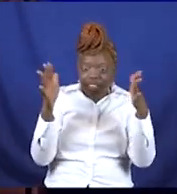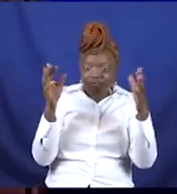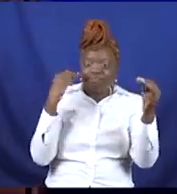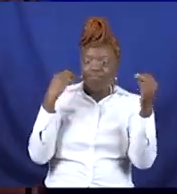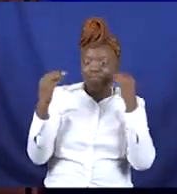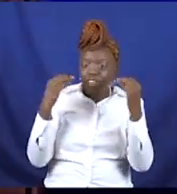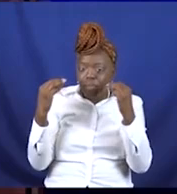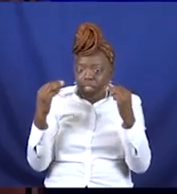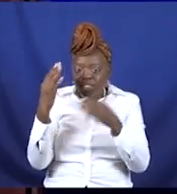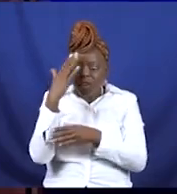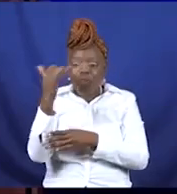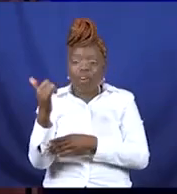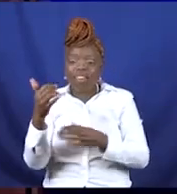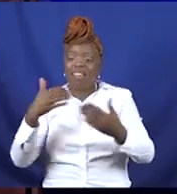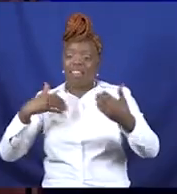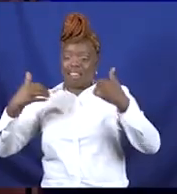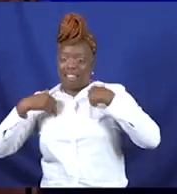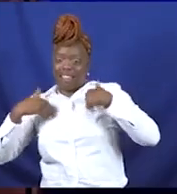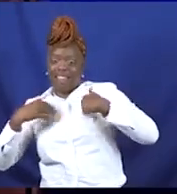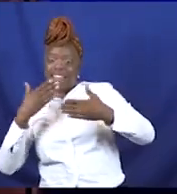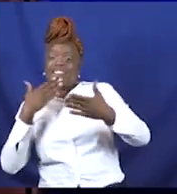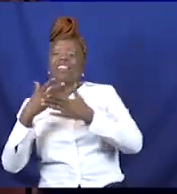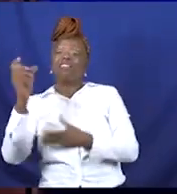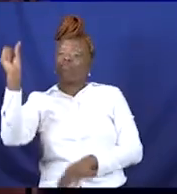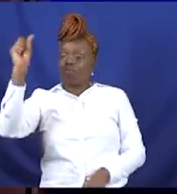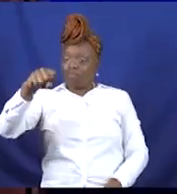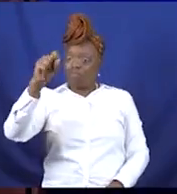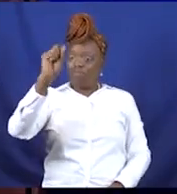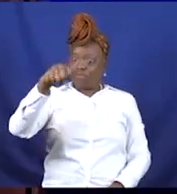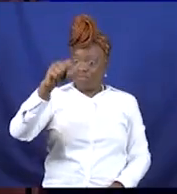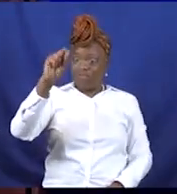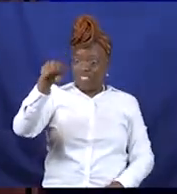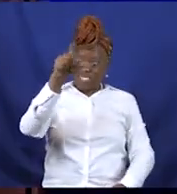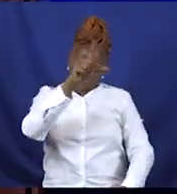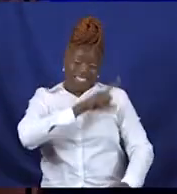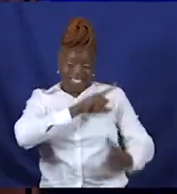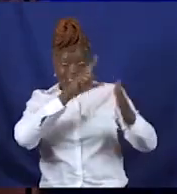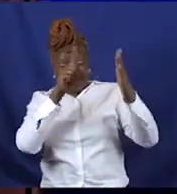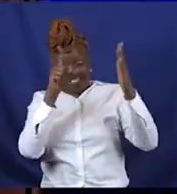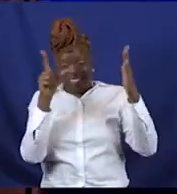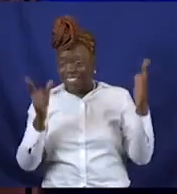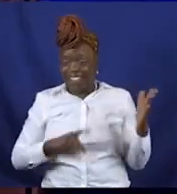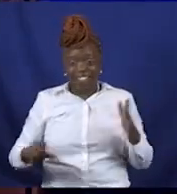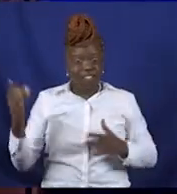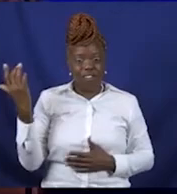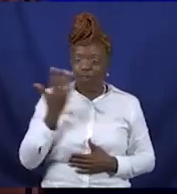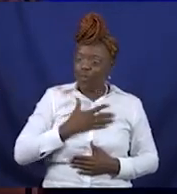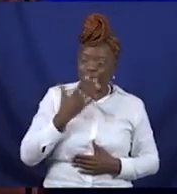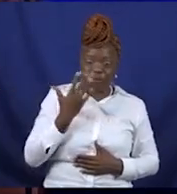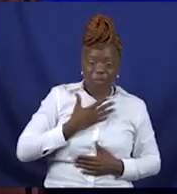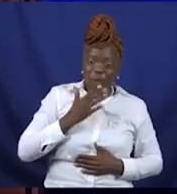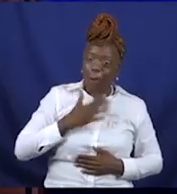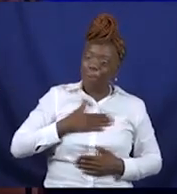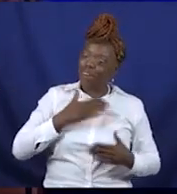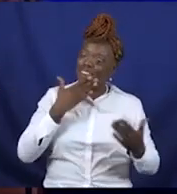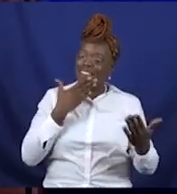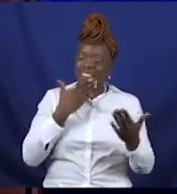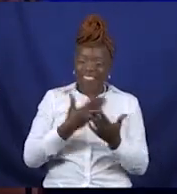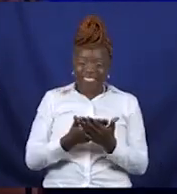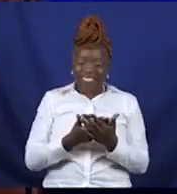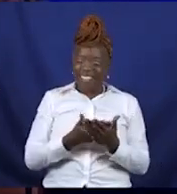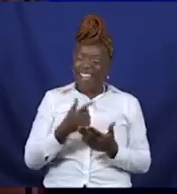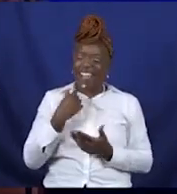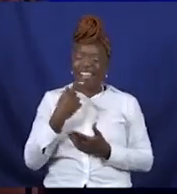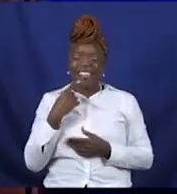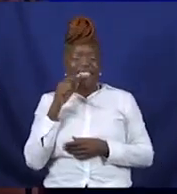had a great answer. Her answer went like this. Yes, Lord. Oh, my goodness. That's where I've been trying to